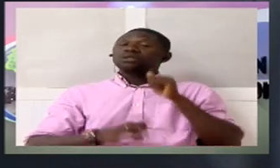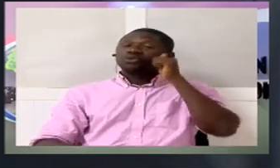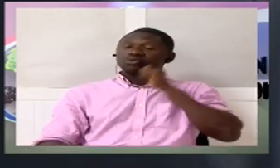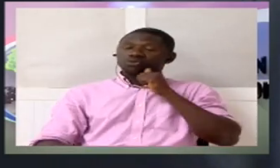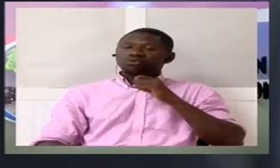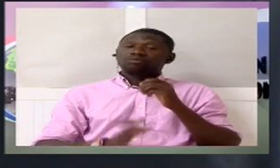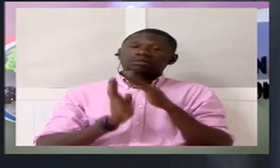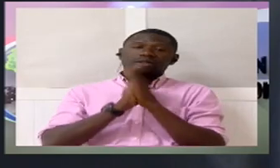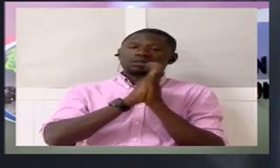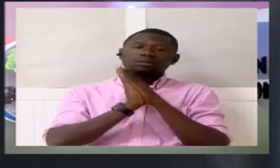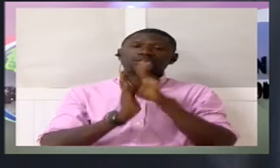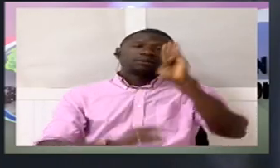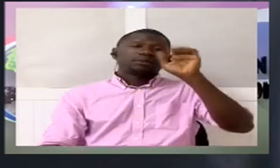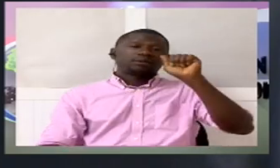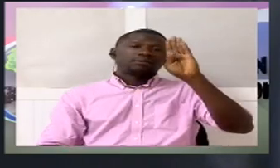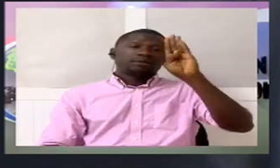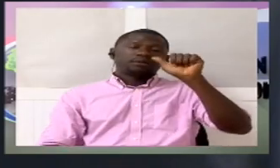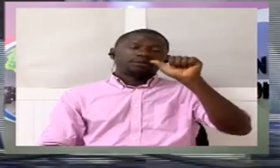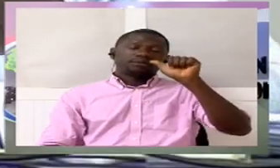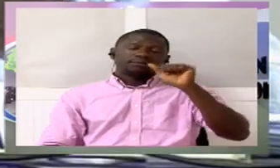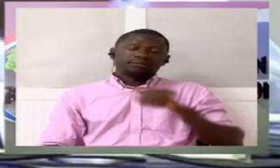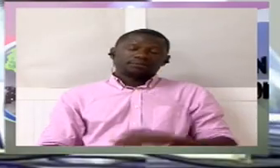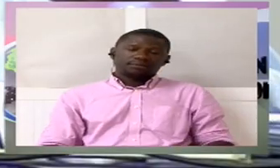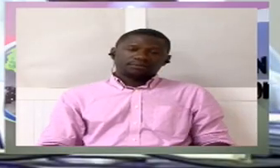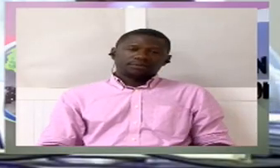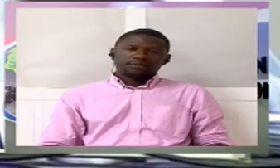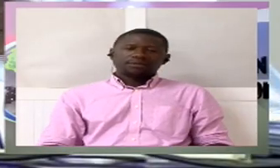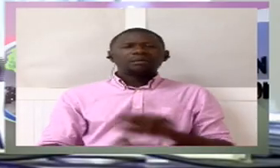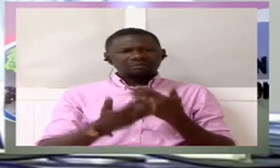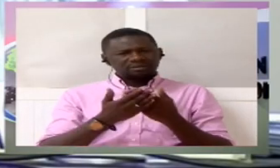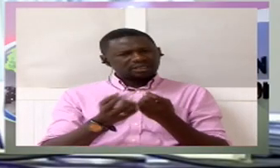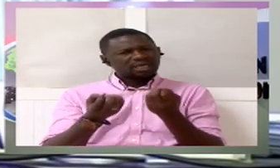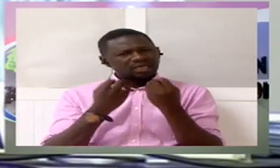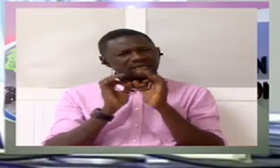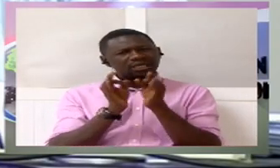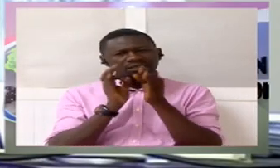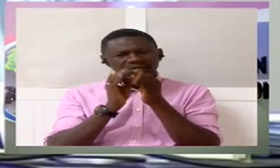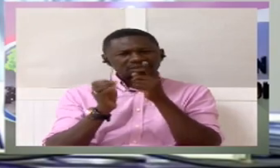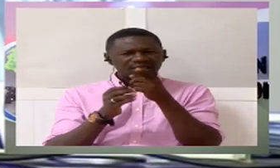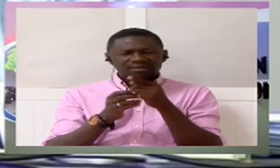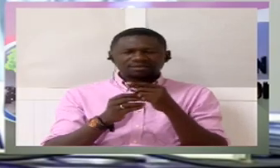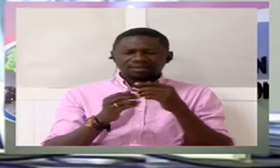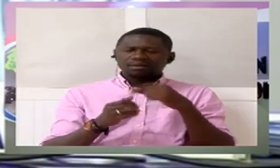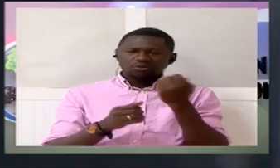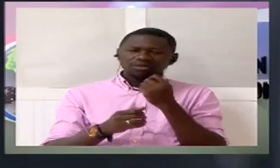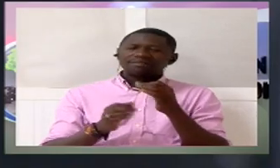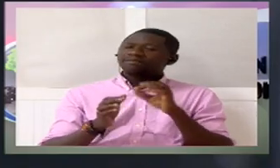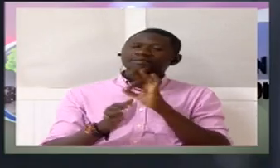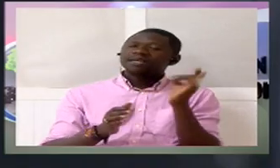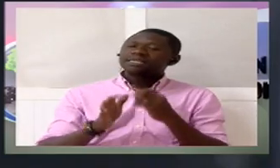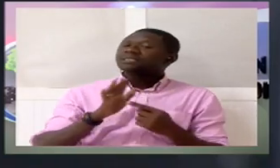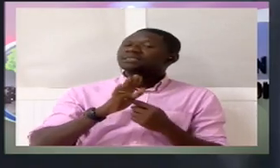against Baba. And I could you explain that further, because this is quite an interesting one.